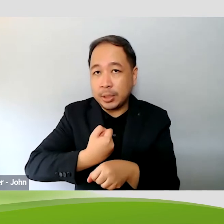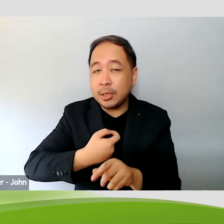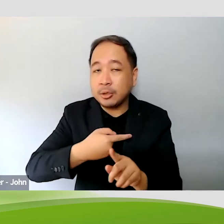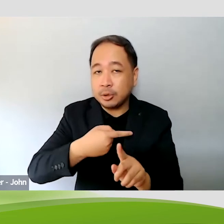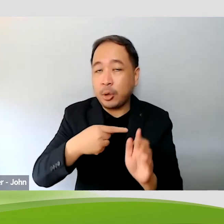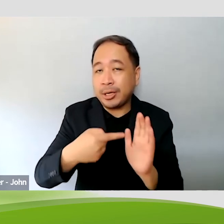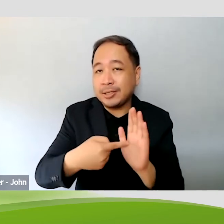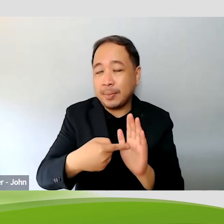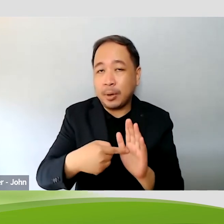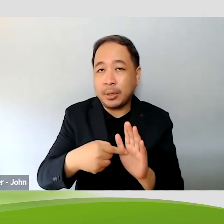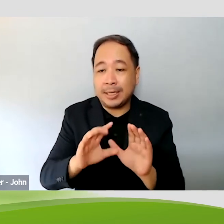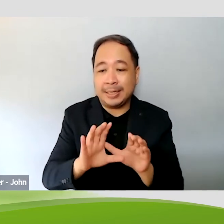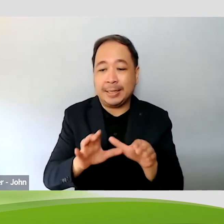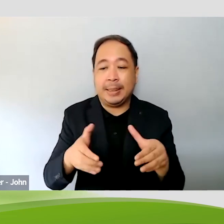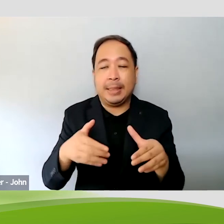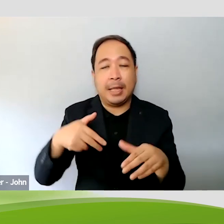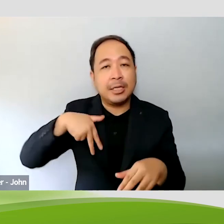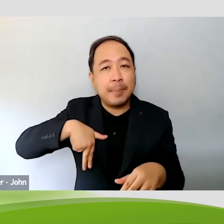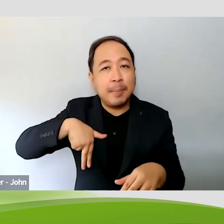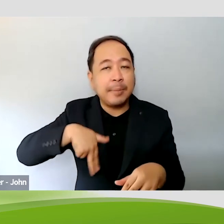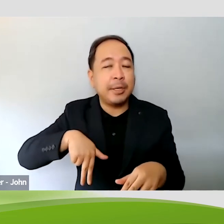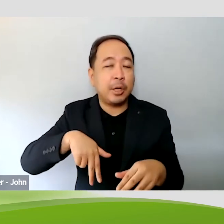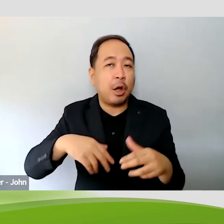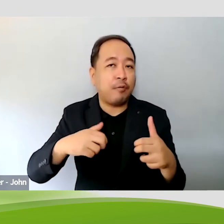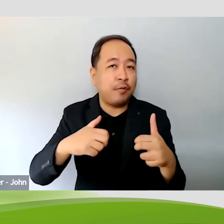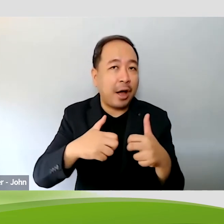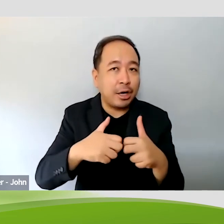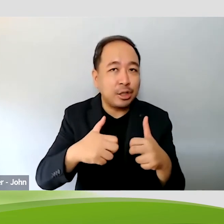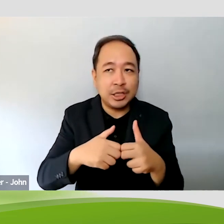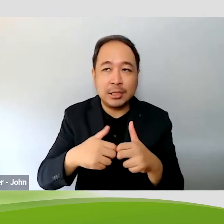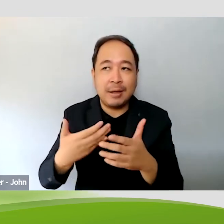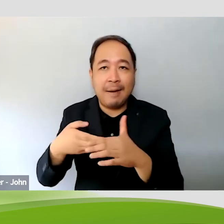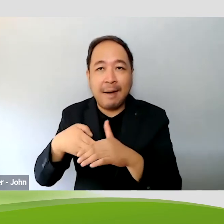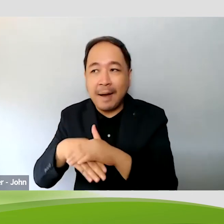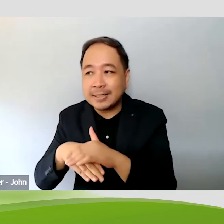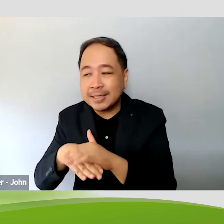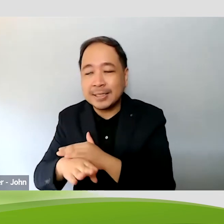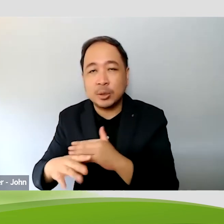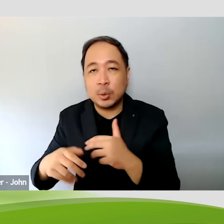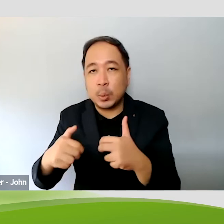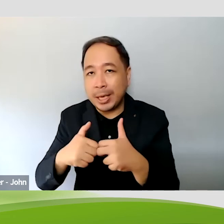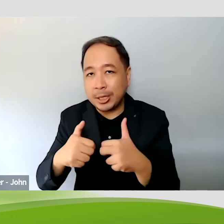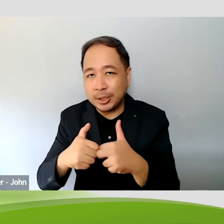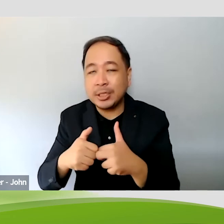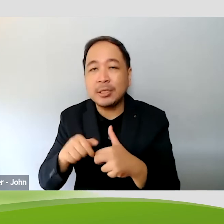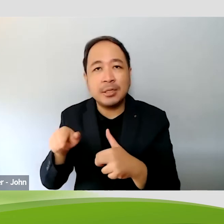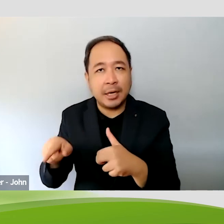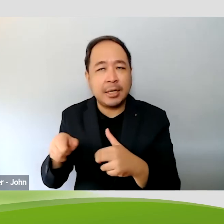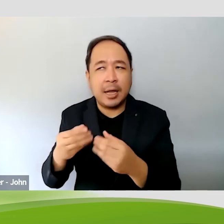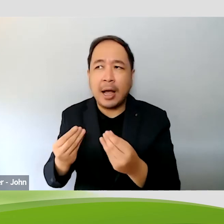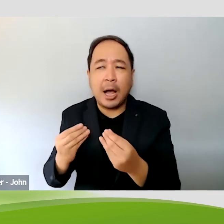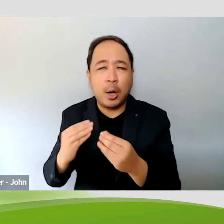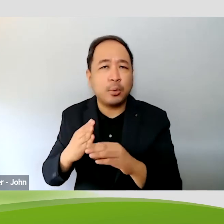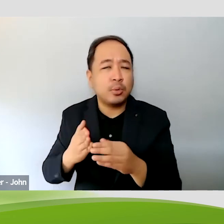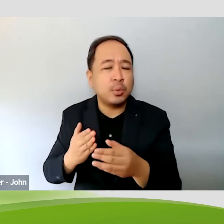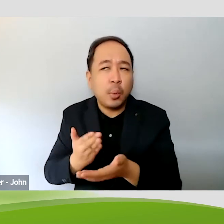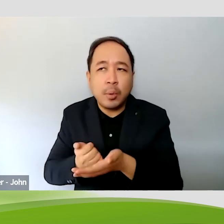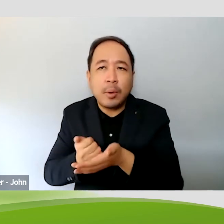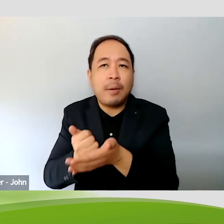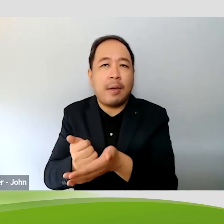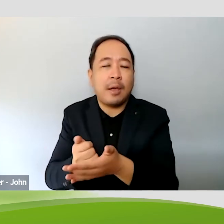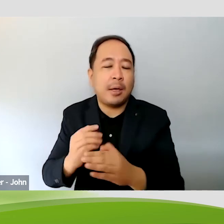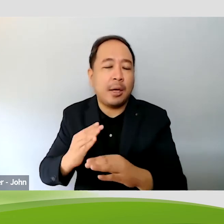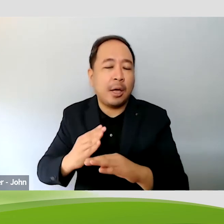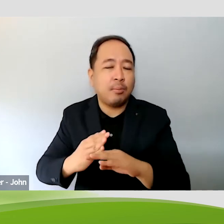energy, access to energy, especially for affected women and girls, be a priority in protection of women and girls'